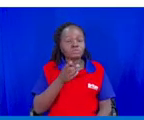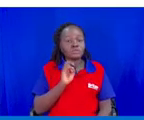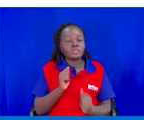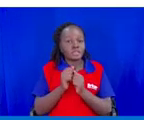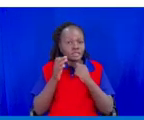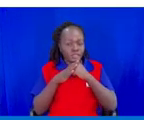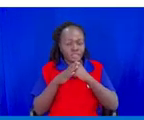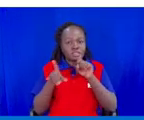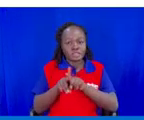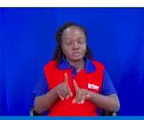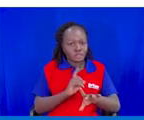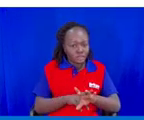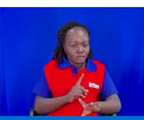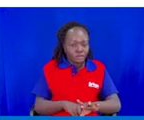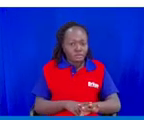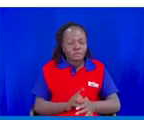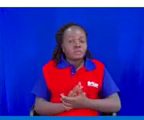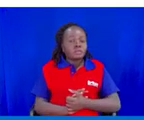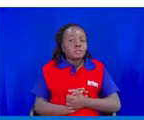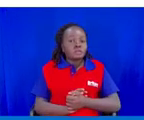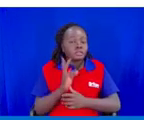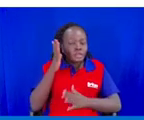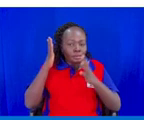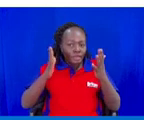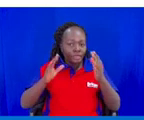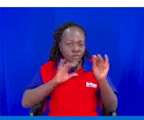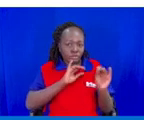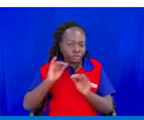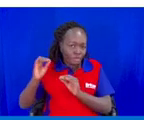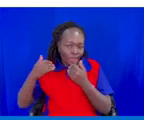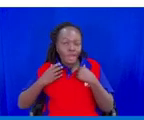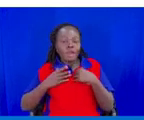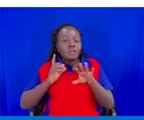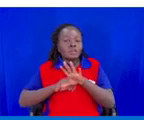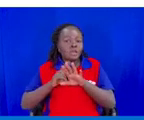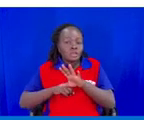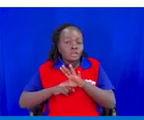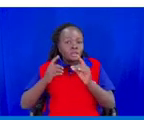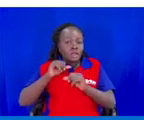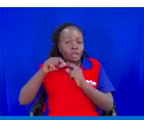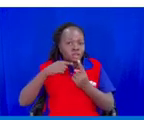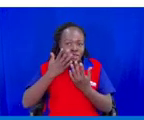2018, same period. We're seeing the biggest movement being around the equity asset class, increasing from